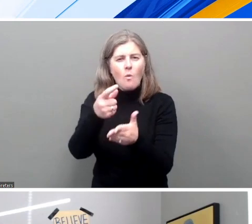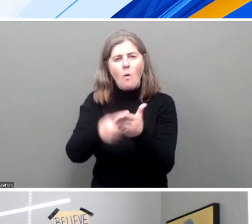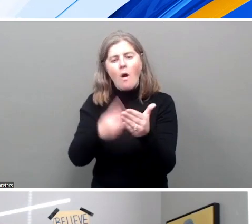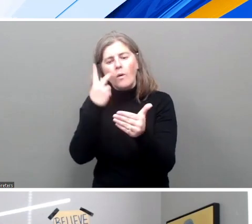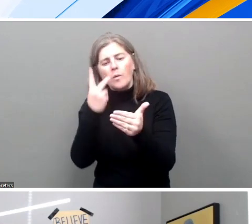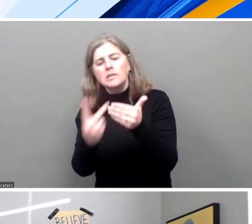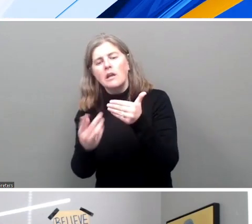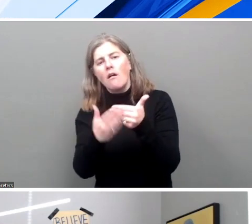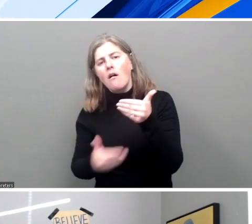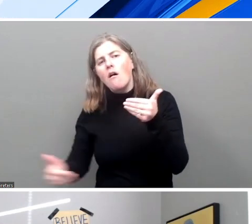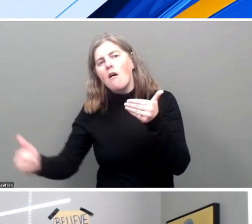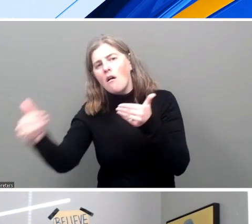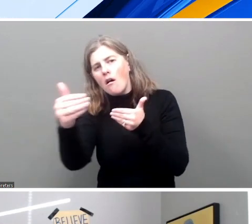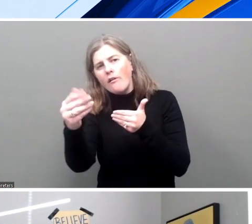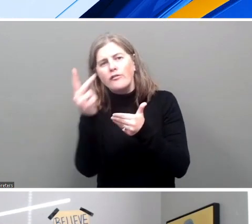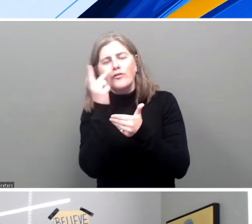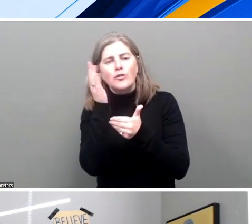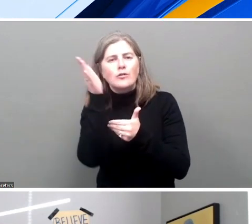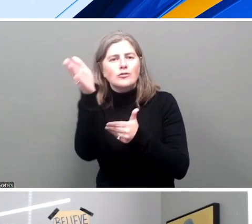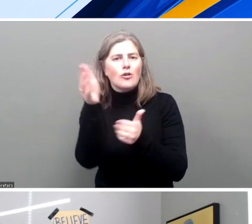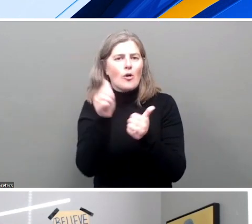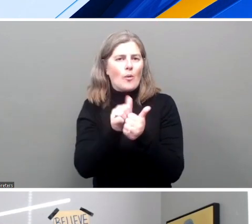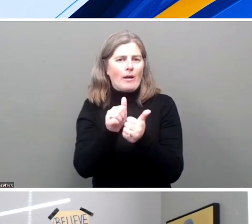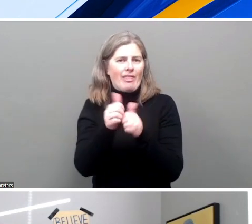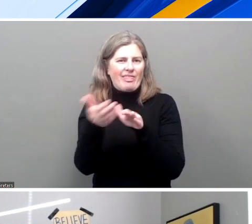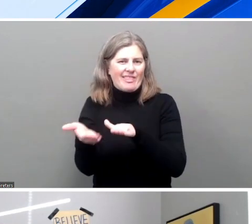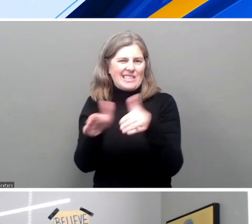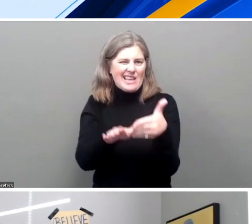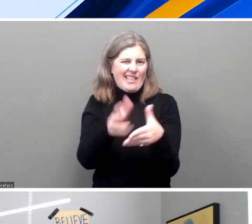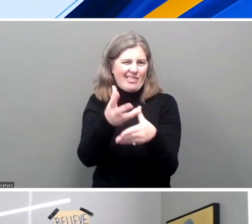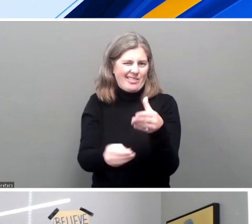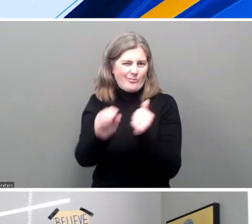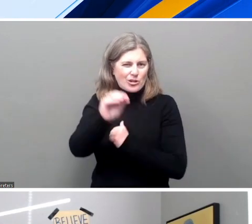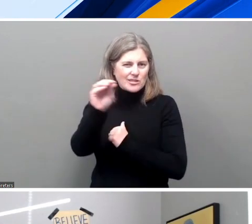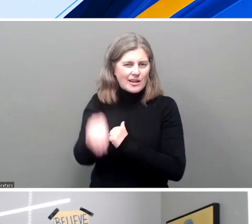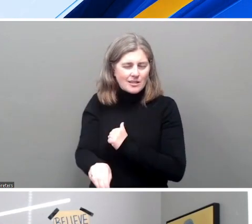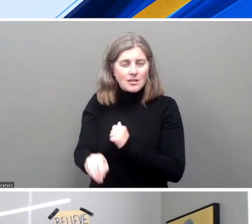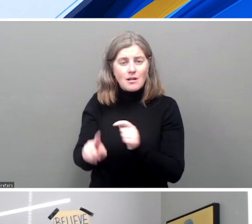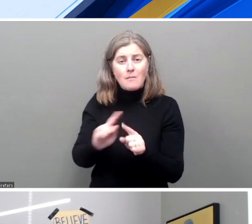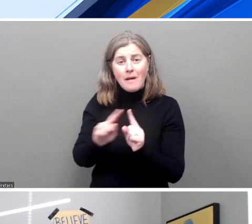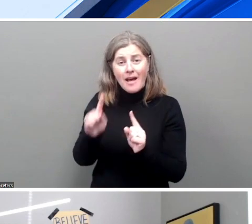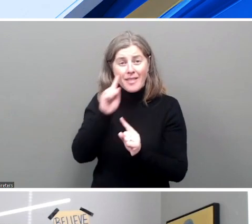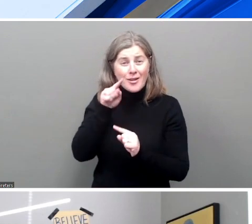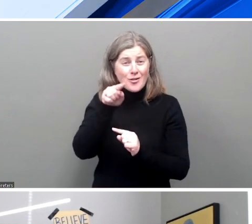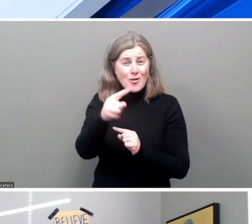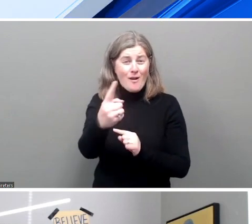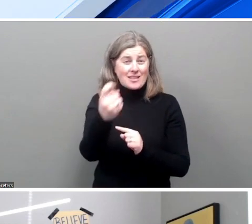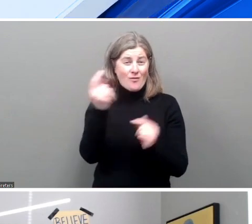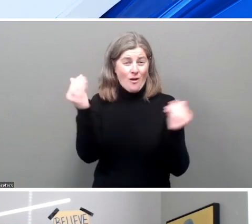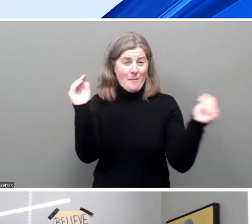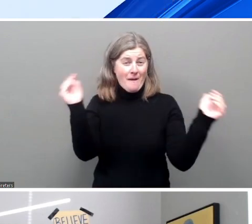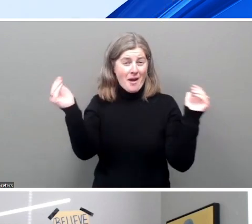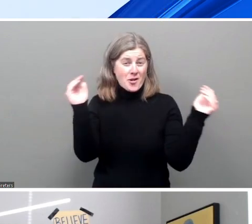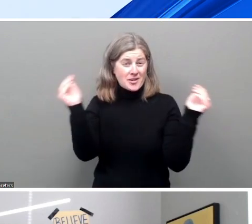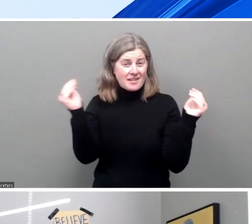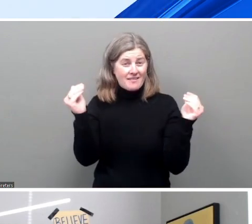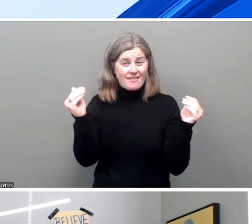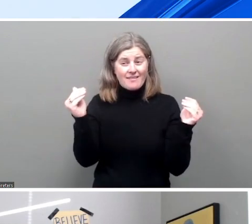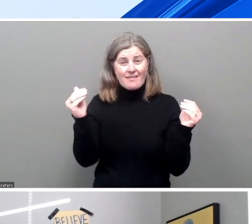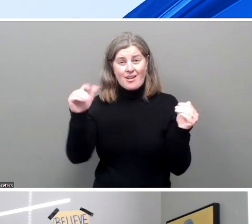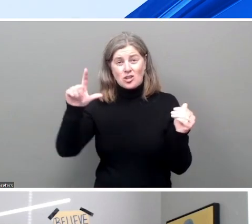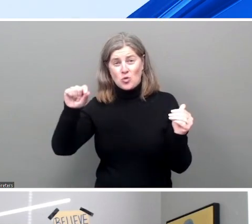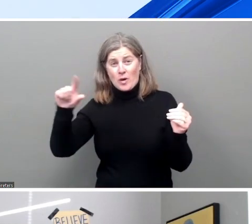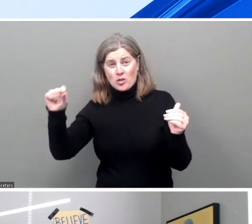seeing with our death rates. But I think you're asking for a comparison of this year to last,